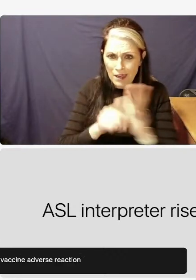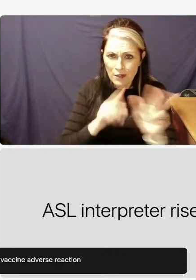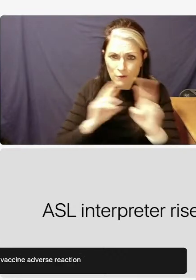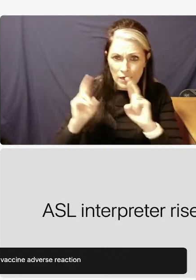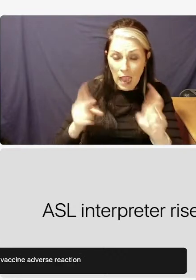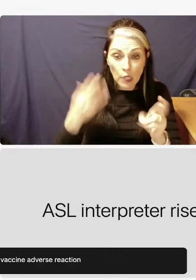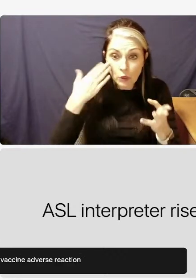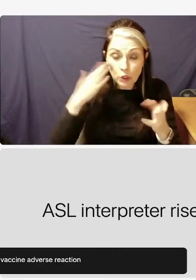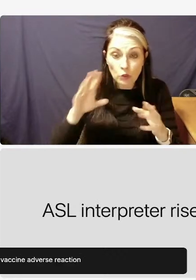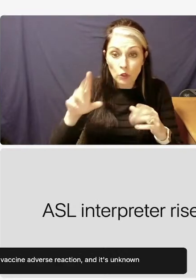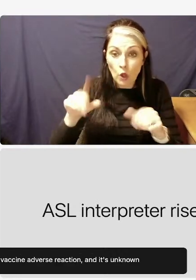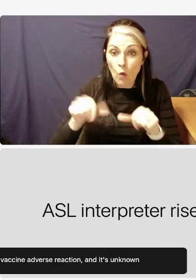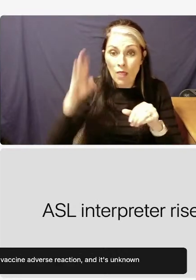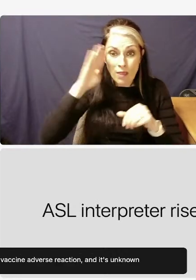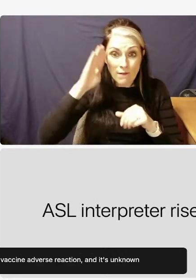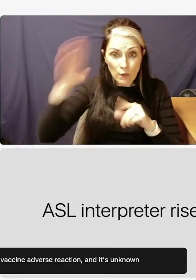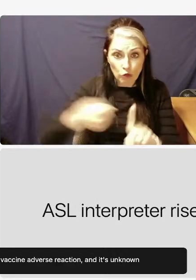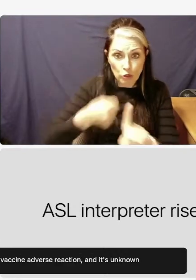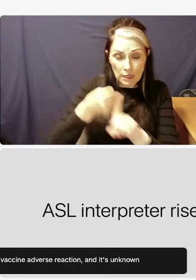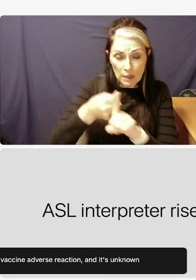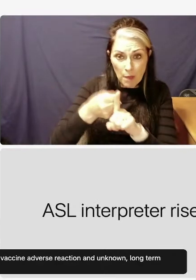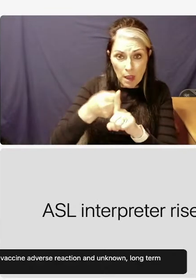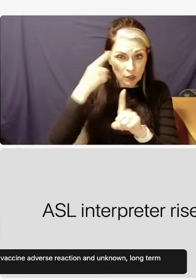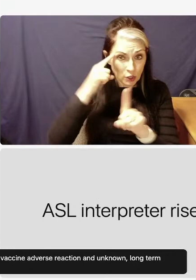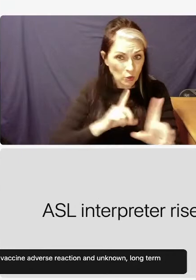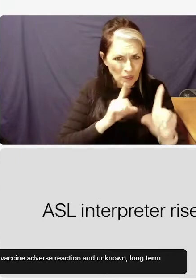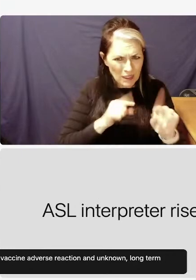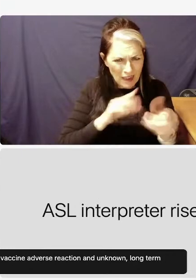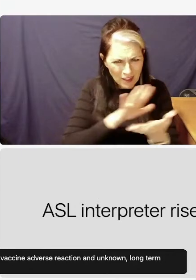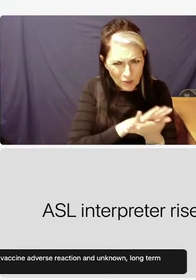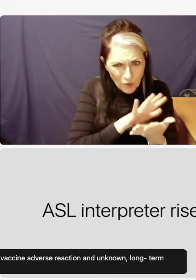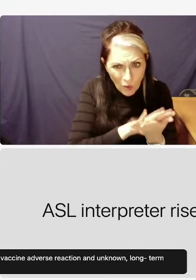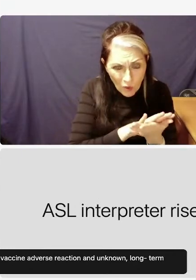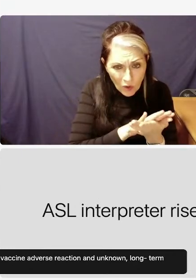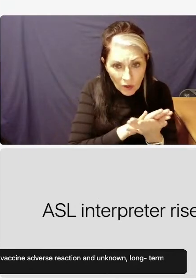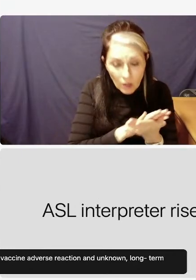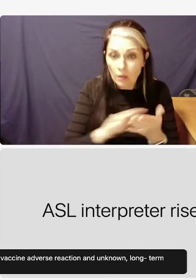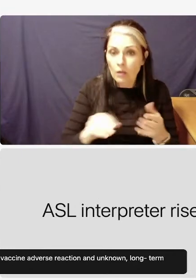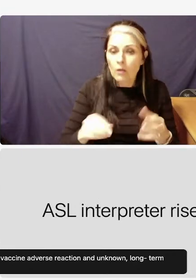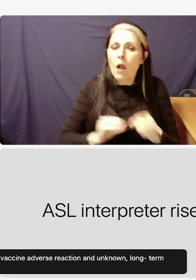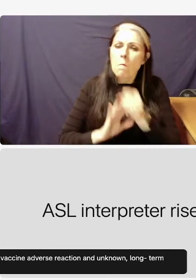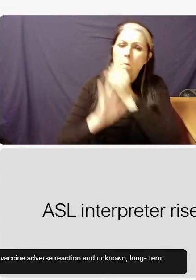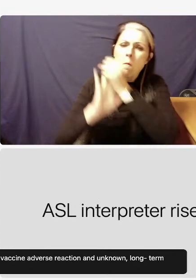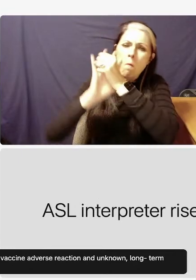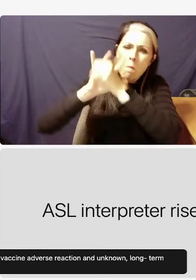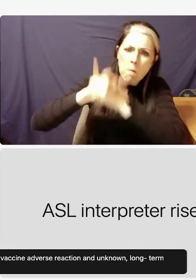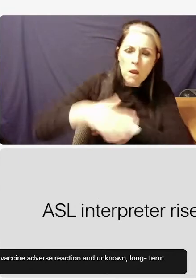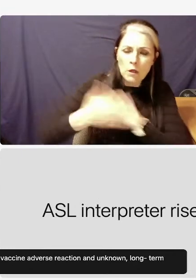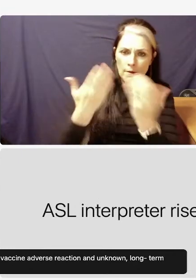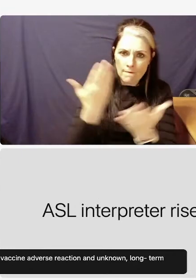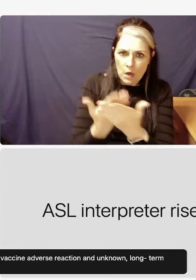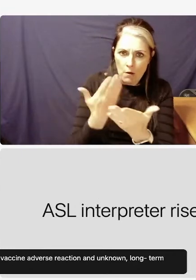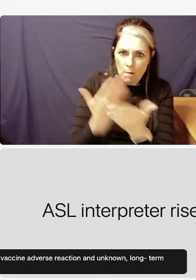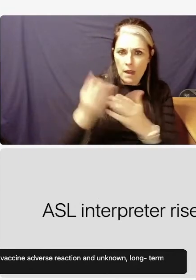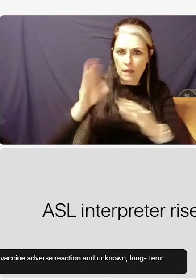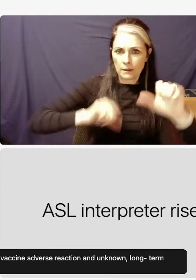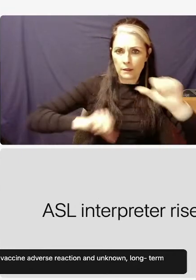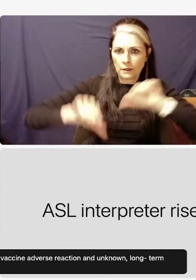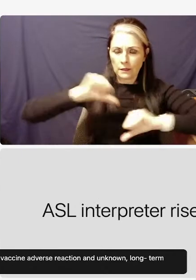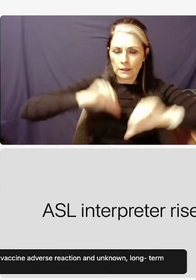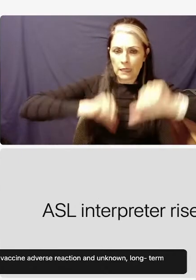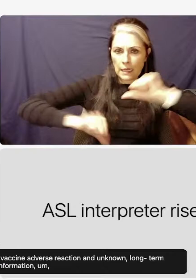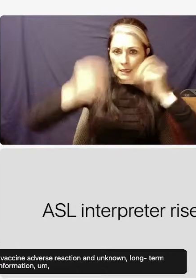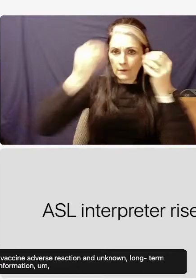unknown long-term impacts in order to attend school there is an abundance of verifiable scientific information